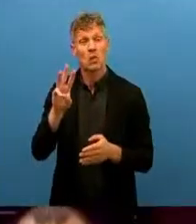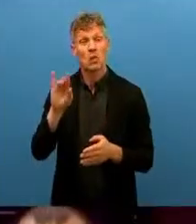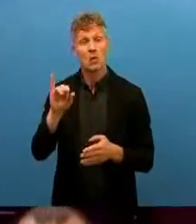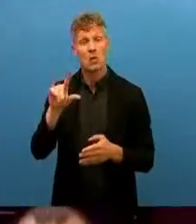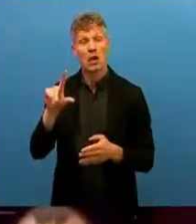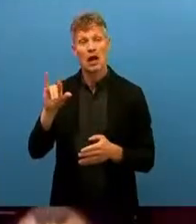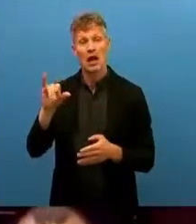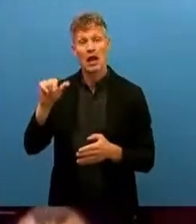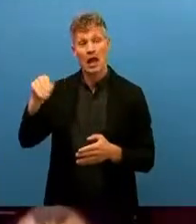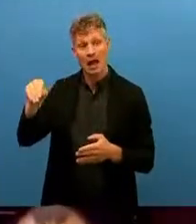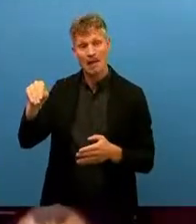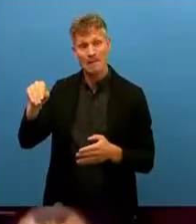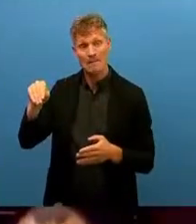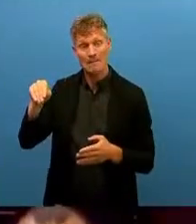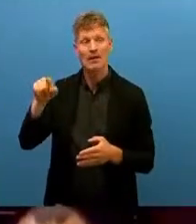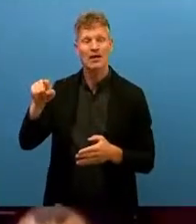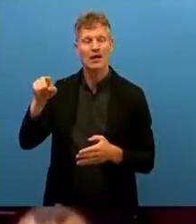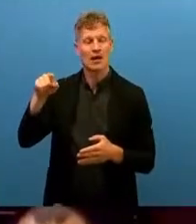National Government.